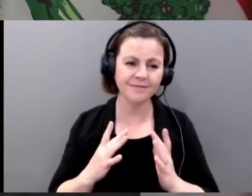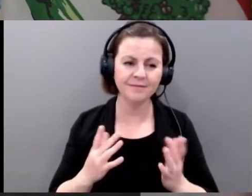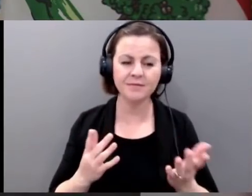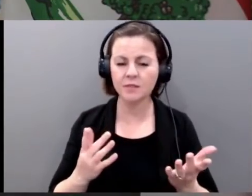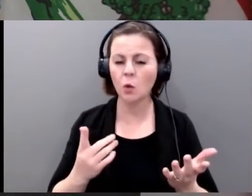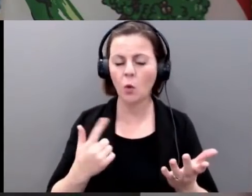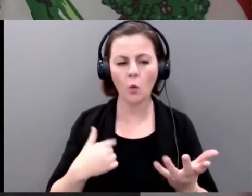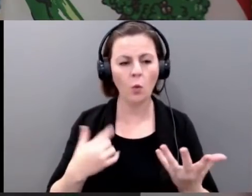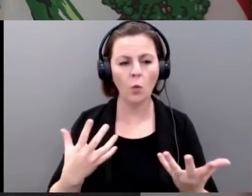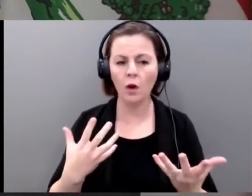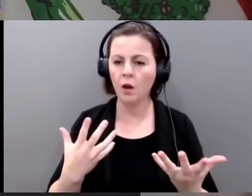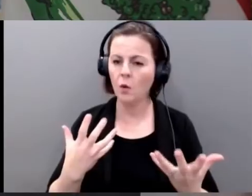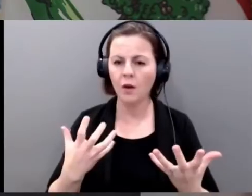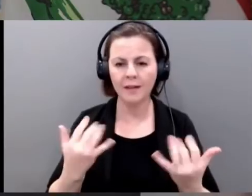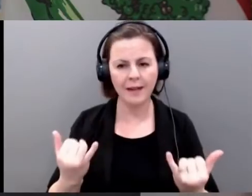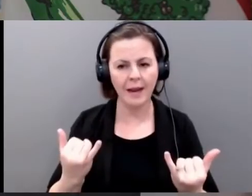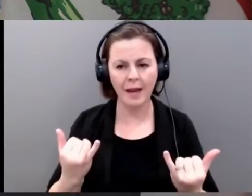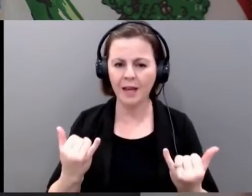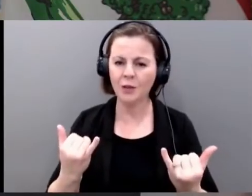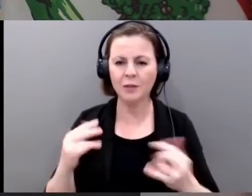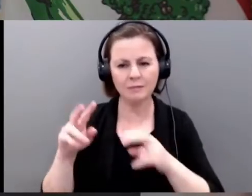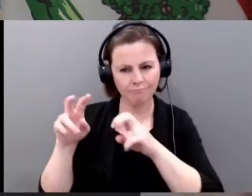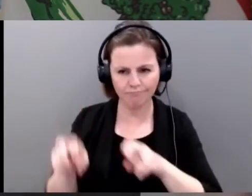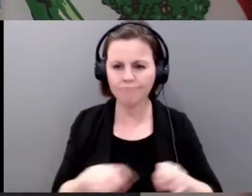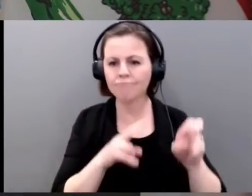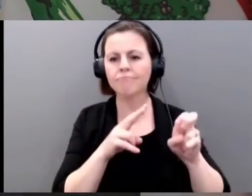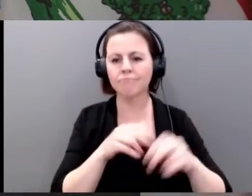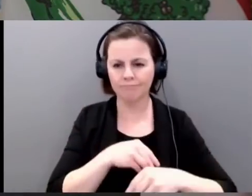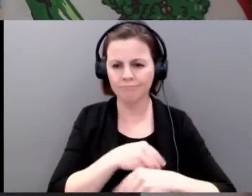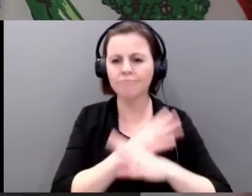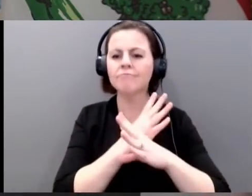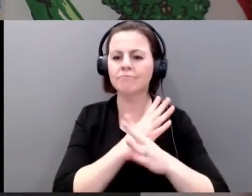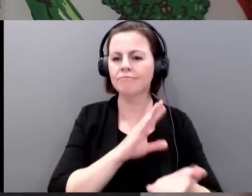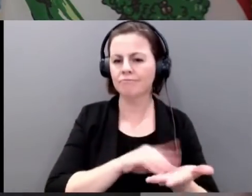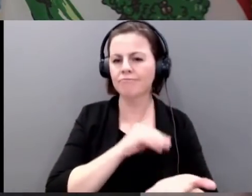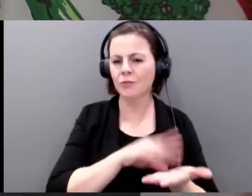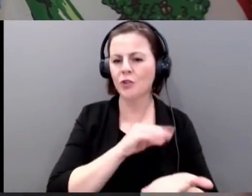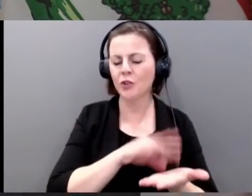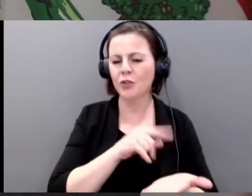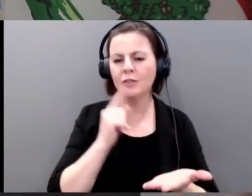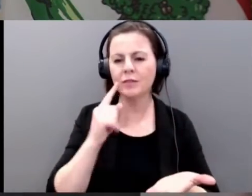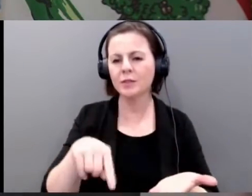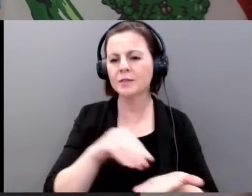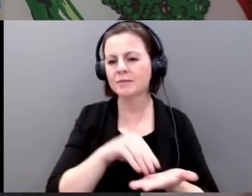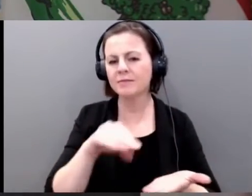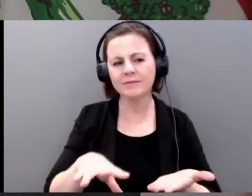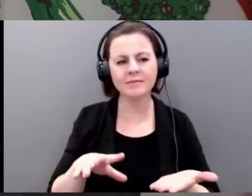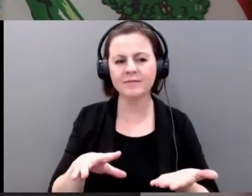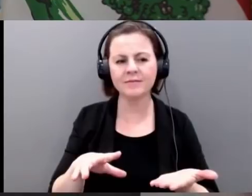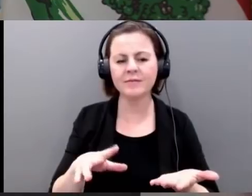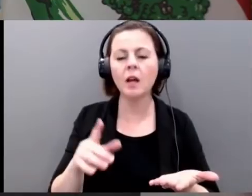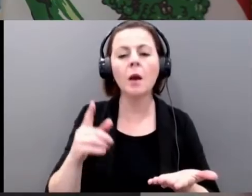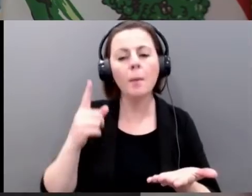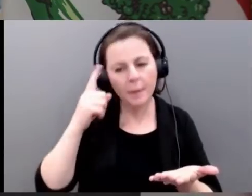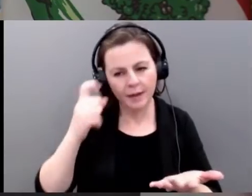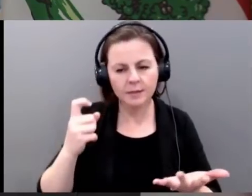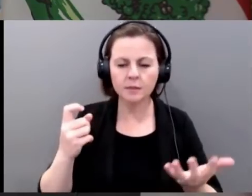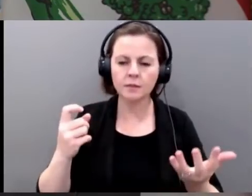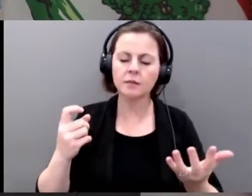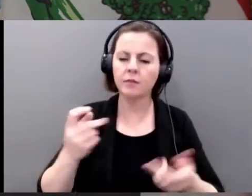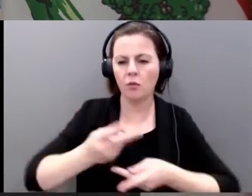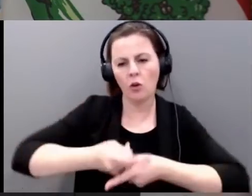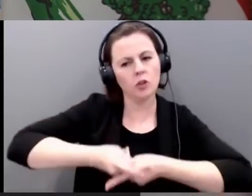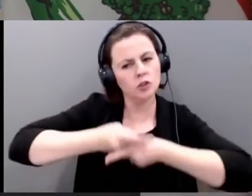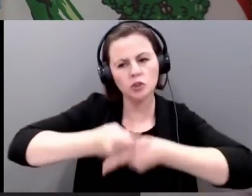quickly go to remote learning at home, that this was just out of the abundance of caution, as a